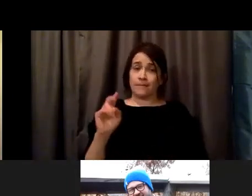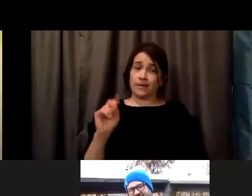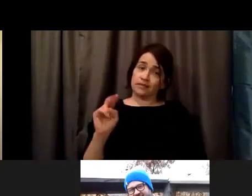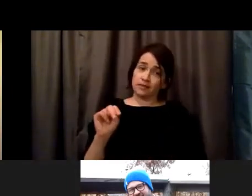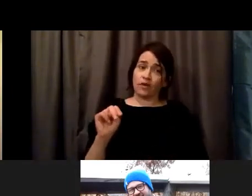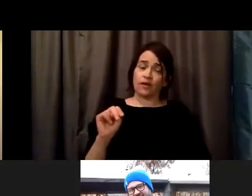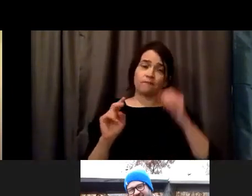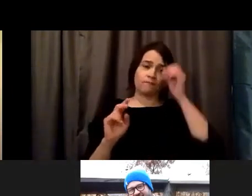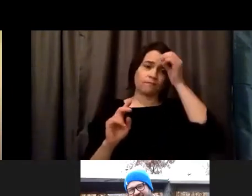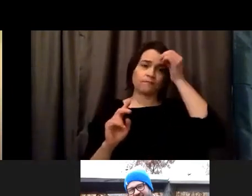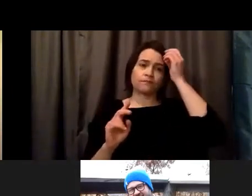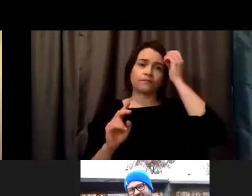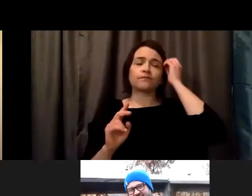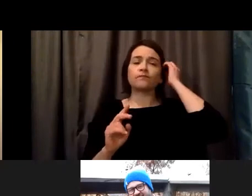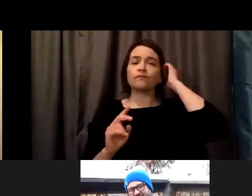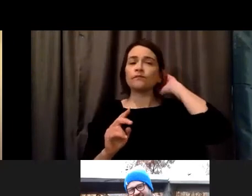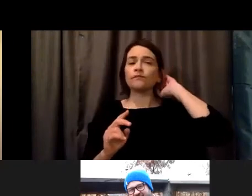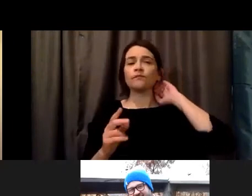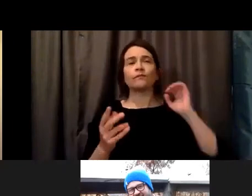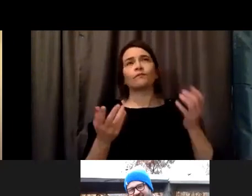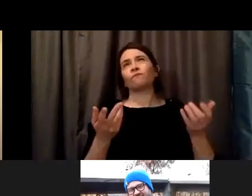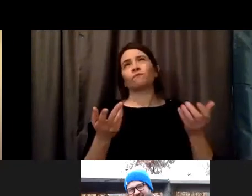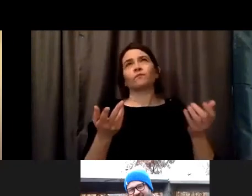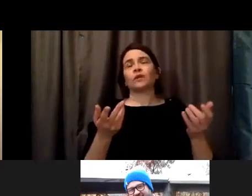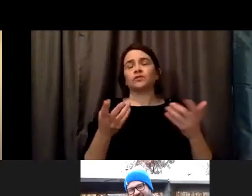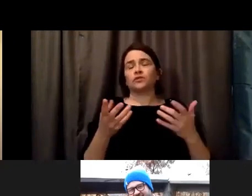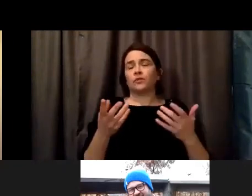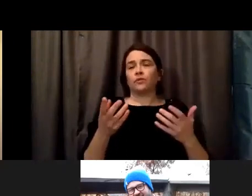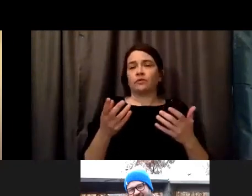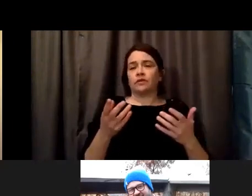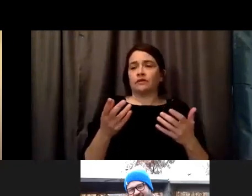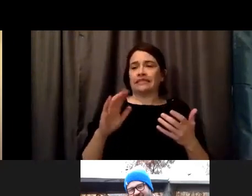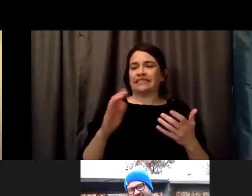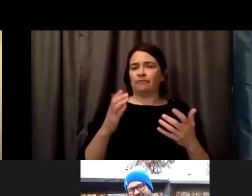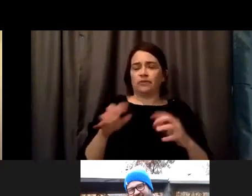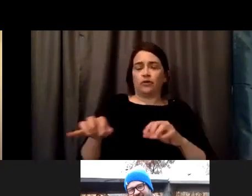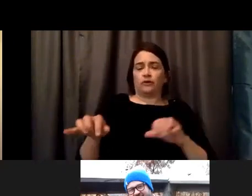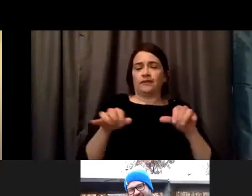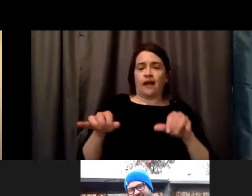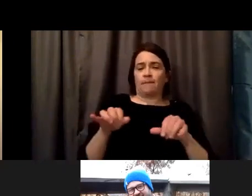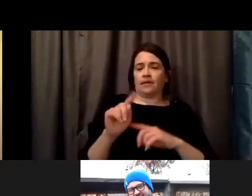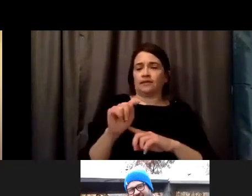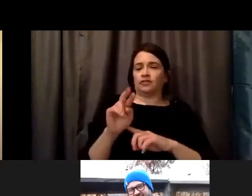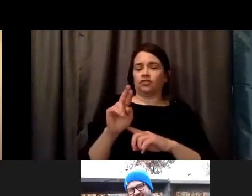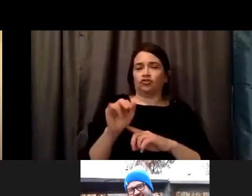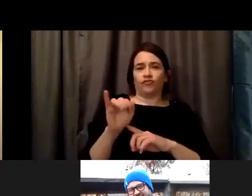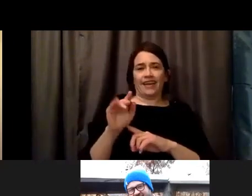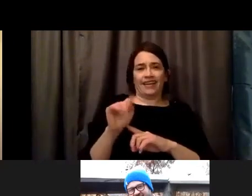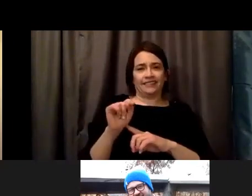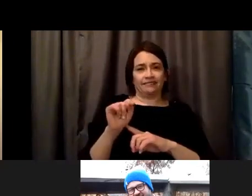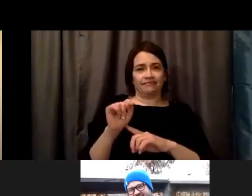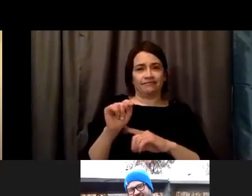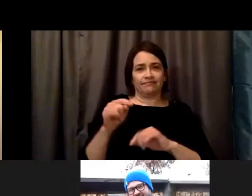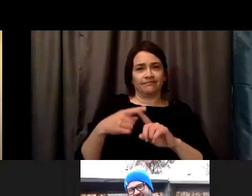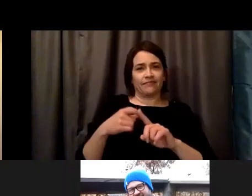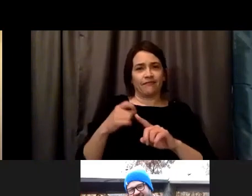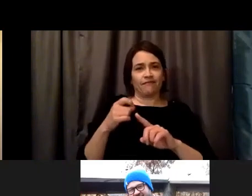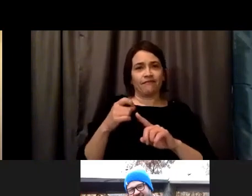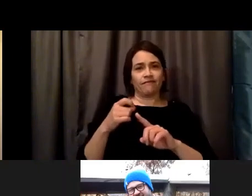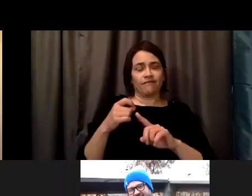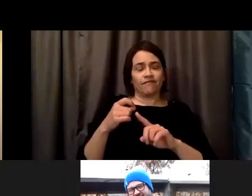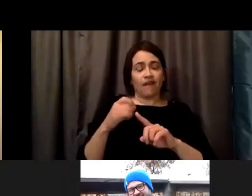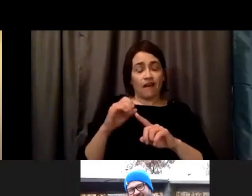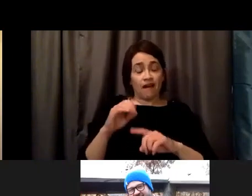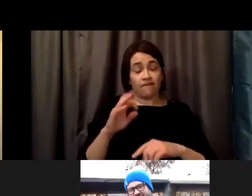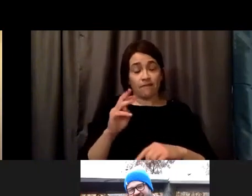There must be some sort of common traits about Minnesotans that people from Australia could identify